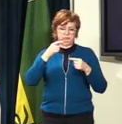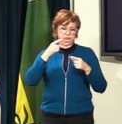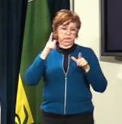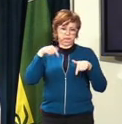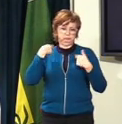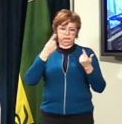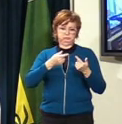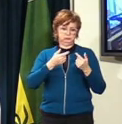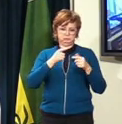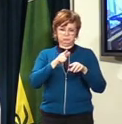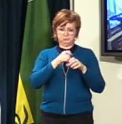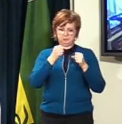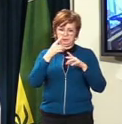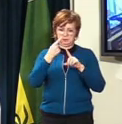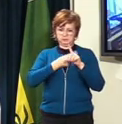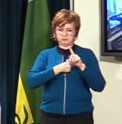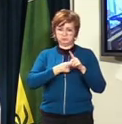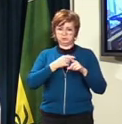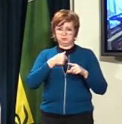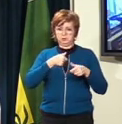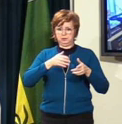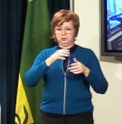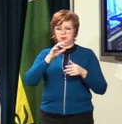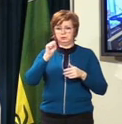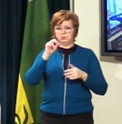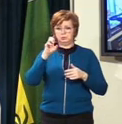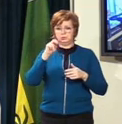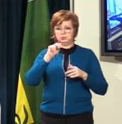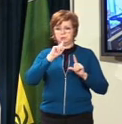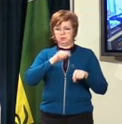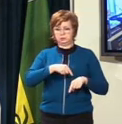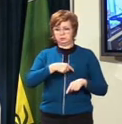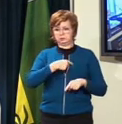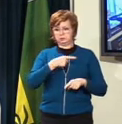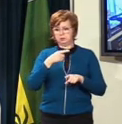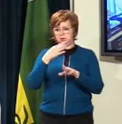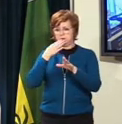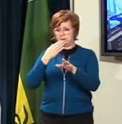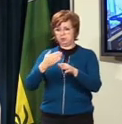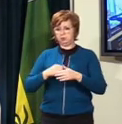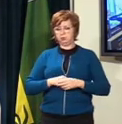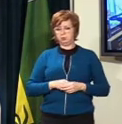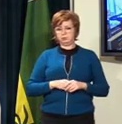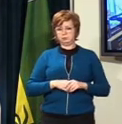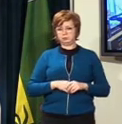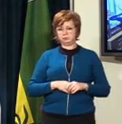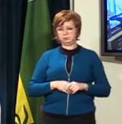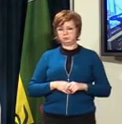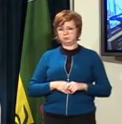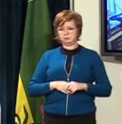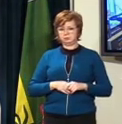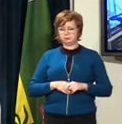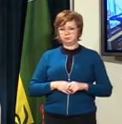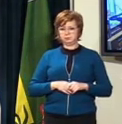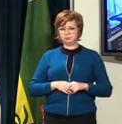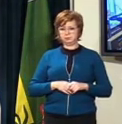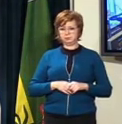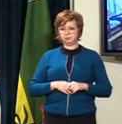Susan to give you some specifics of that request and what's happening. Thank you, Scott. So yes,